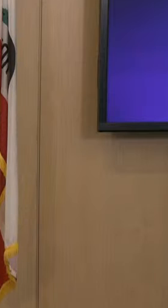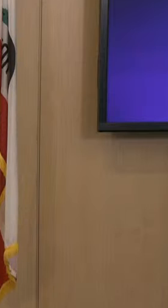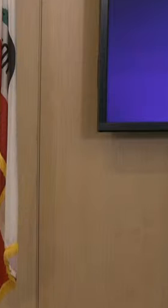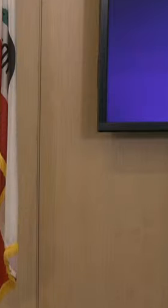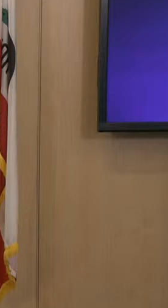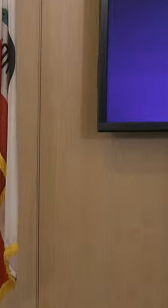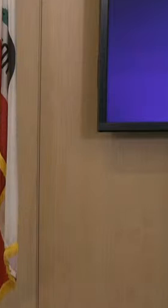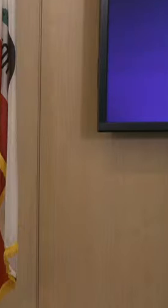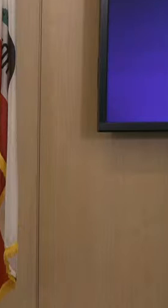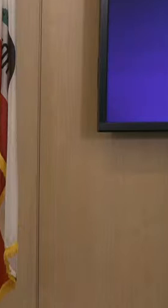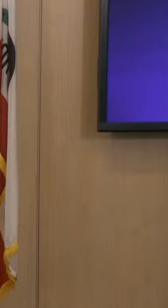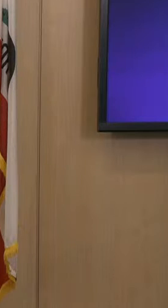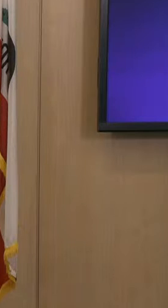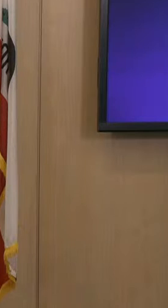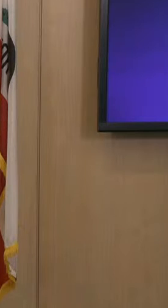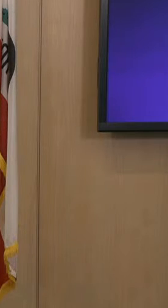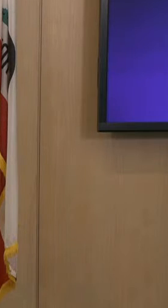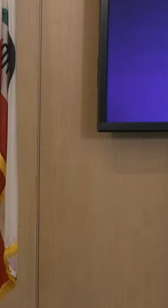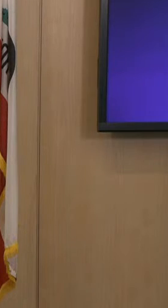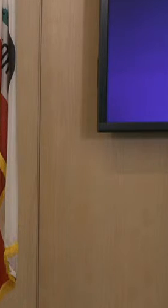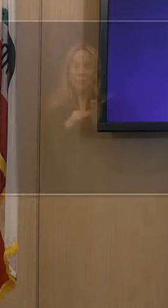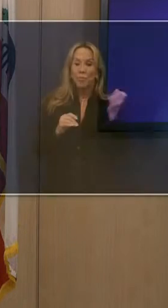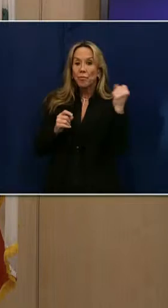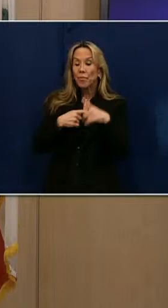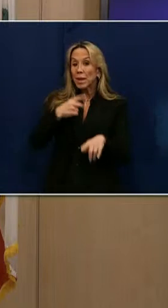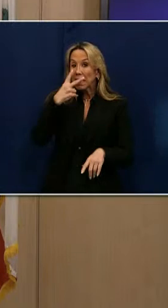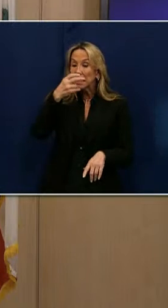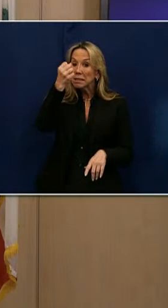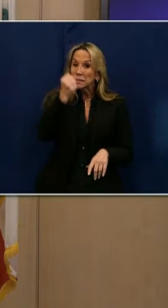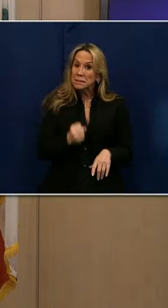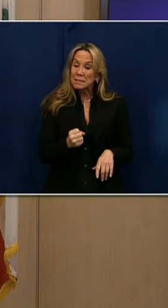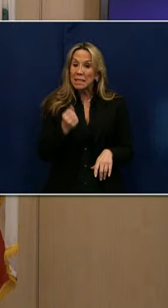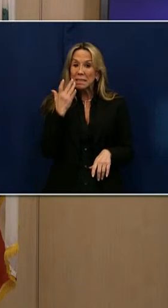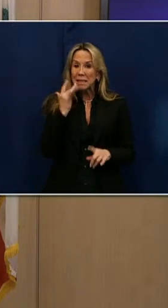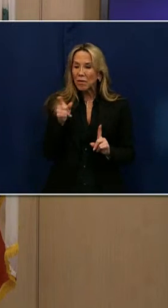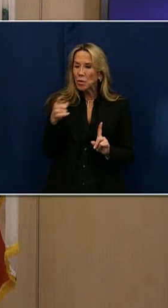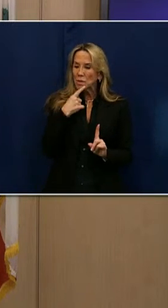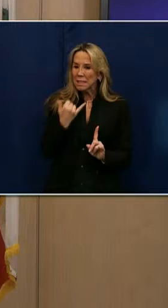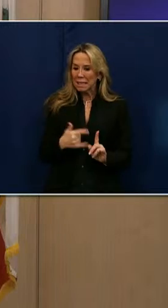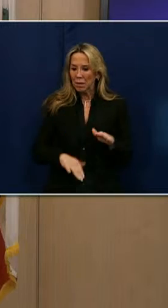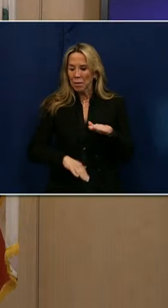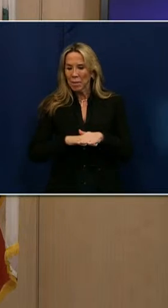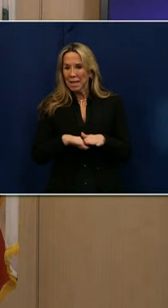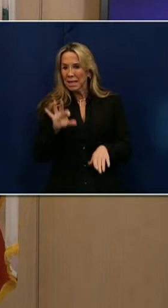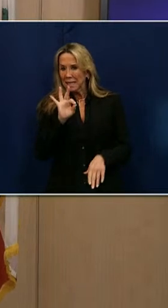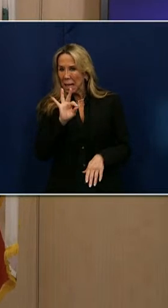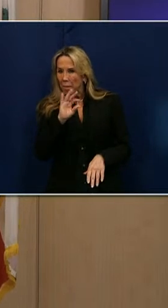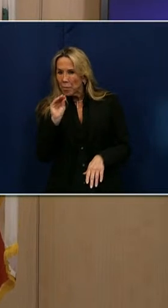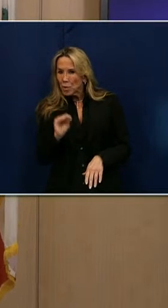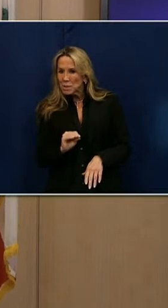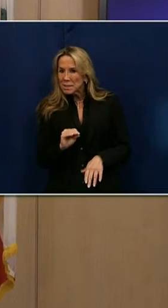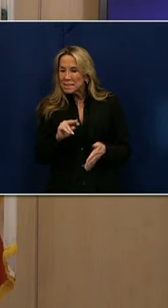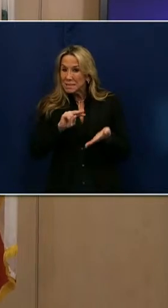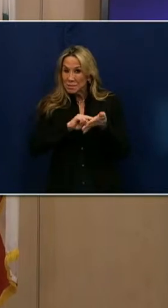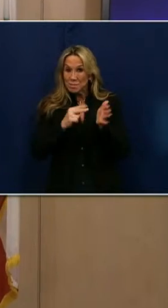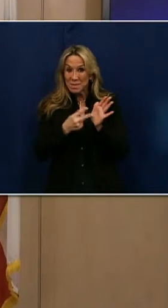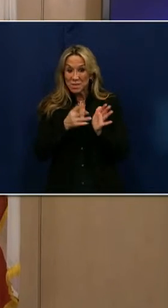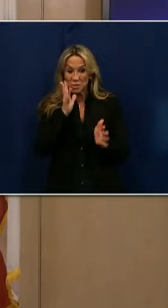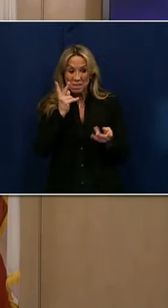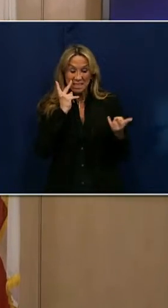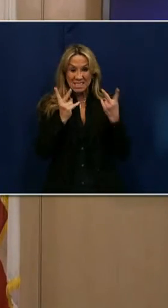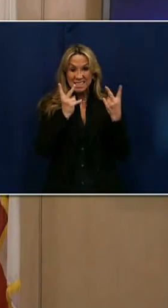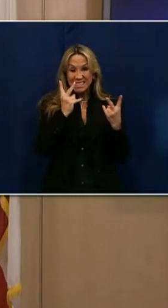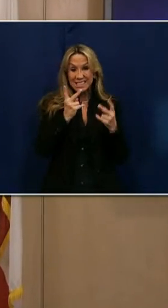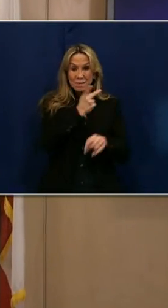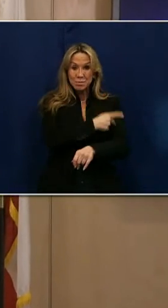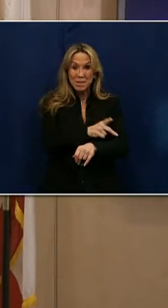And then kind of Matt. following up on that, looking at the SoCal region's ICU capacity, just at 9% right now. Does that mean that we'll start seeing patients